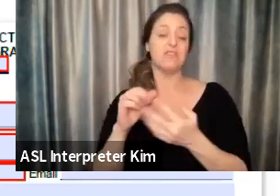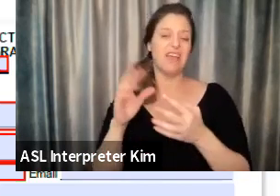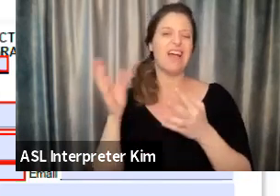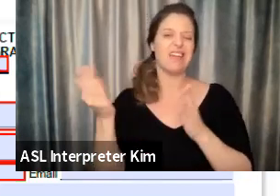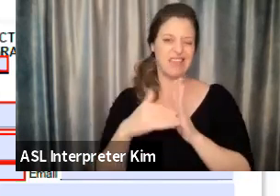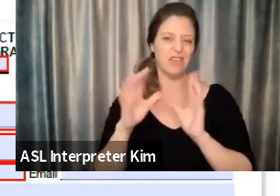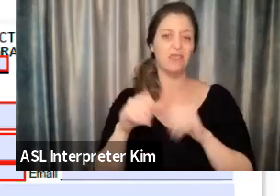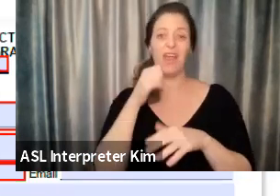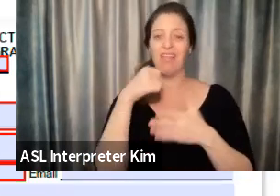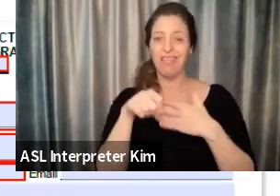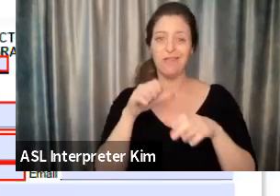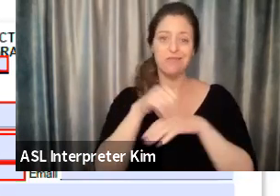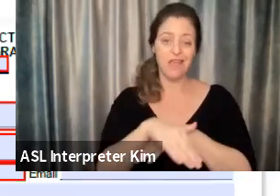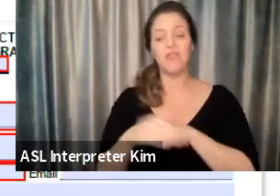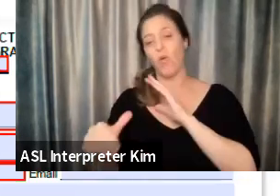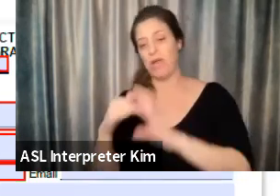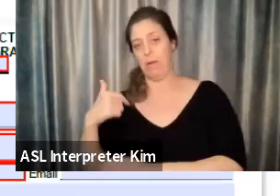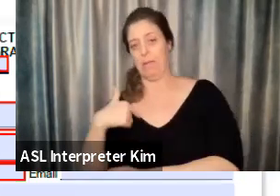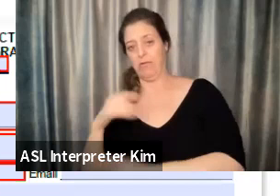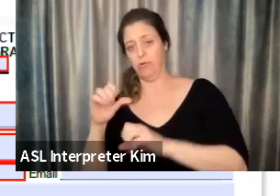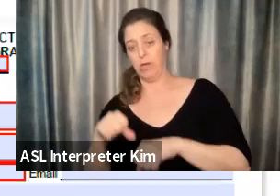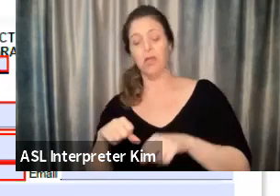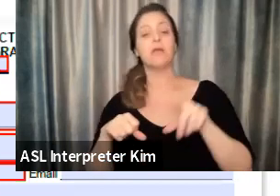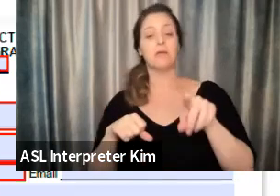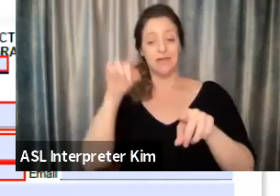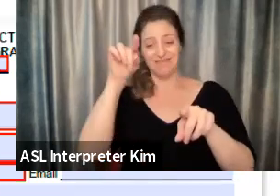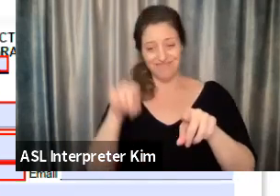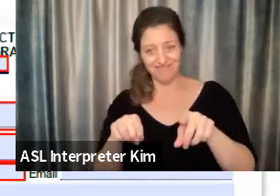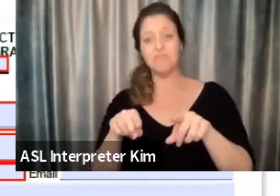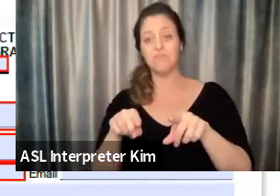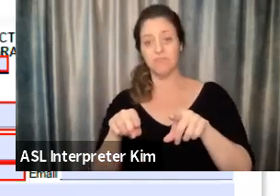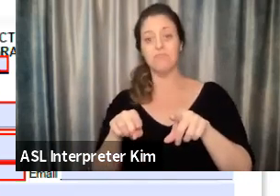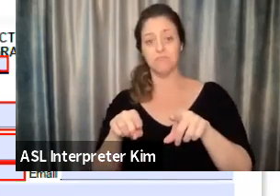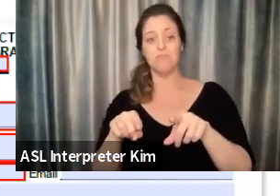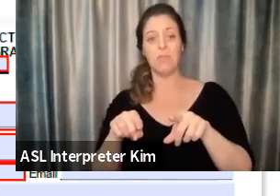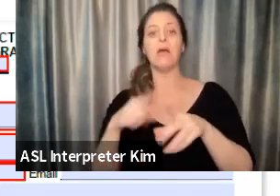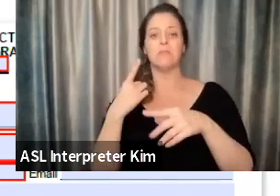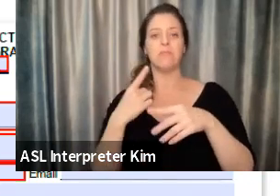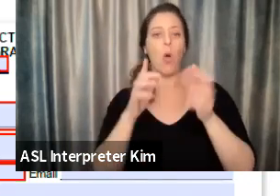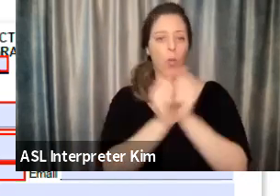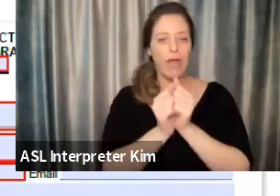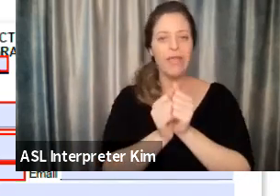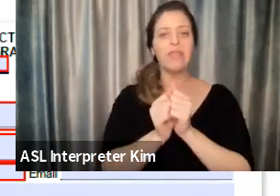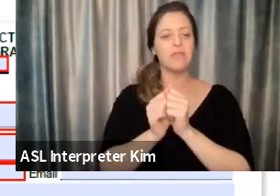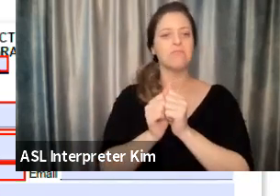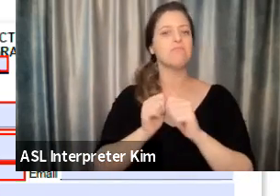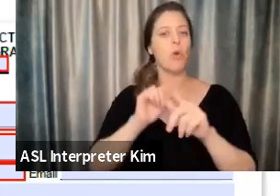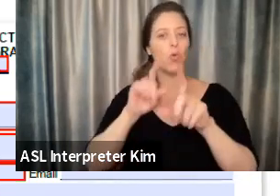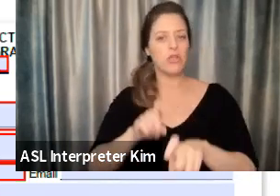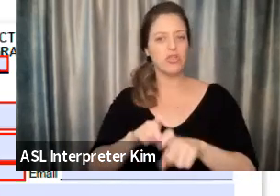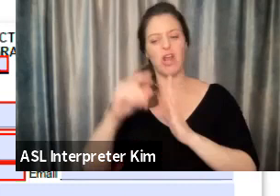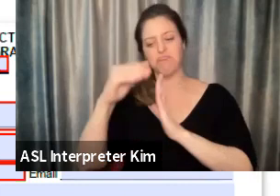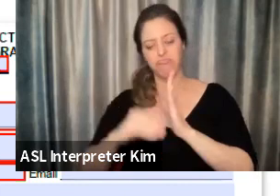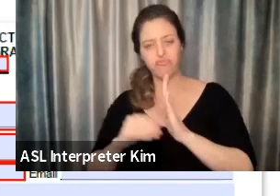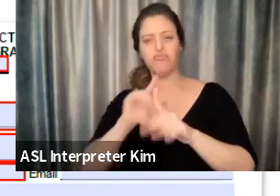via mail this page right here and the questionnaire as well. And then I'm gonna touch bases as far as some